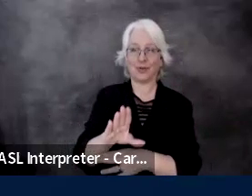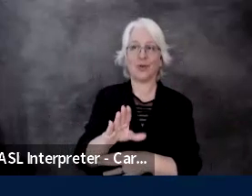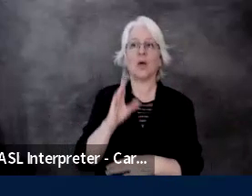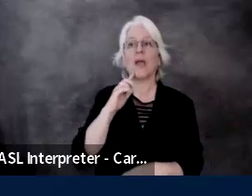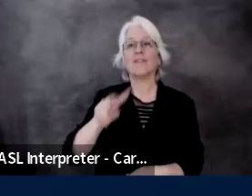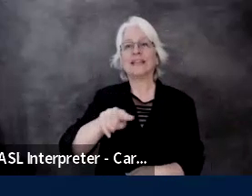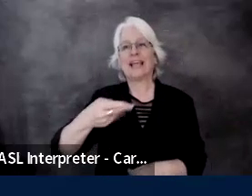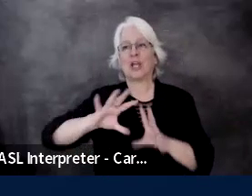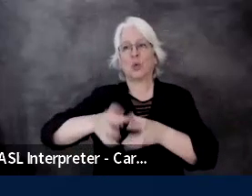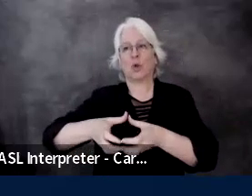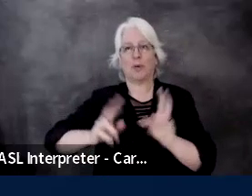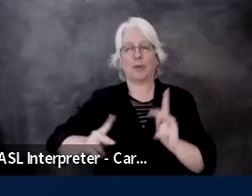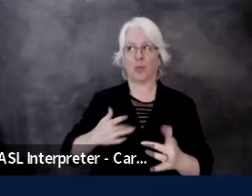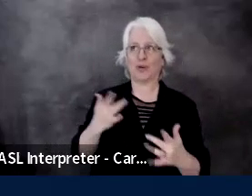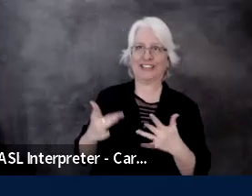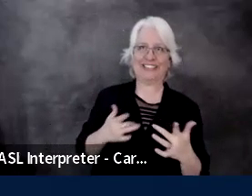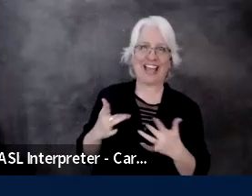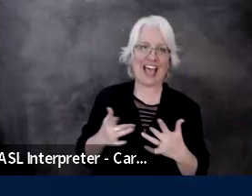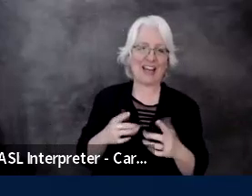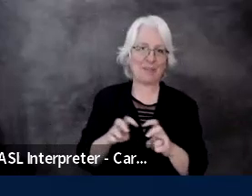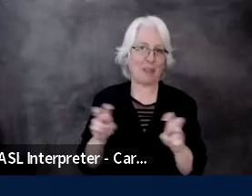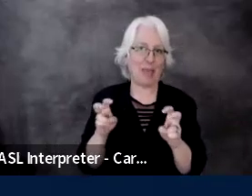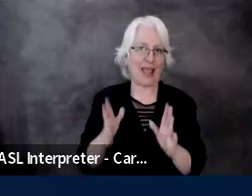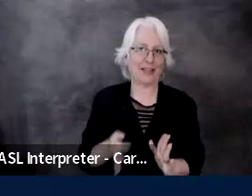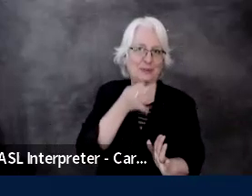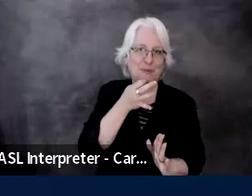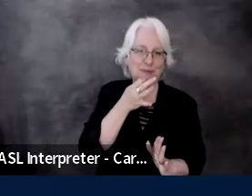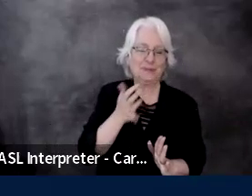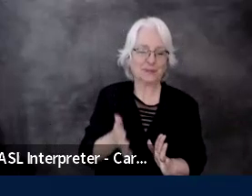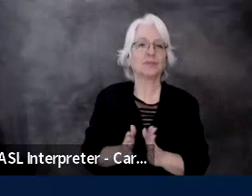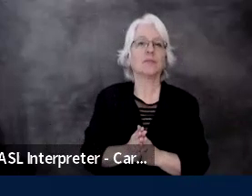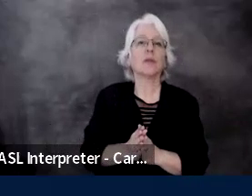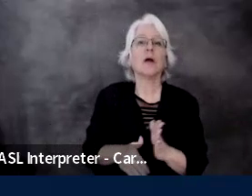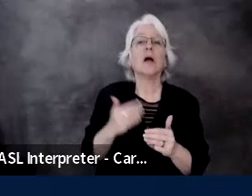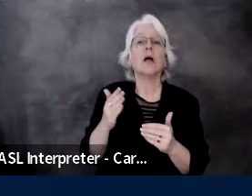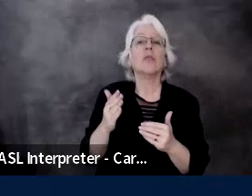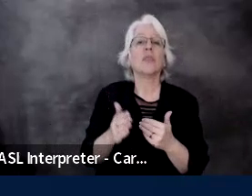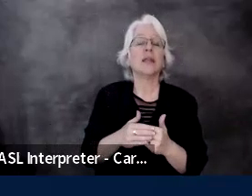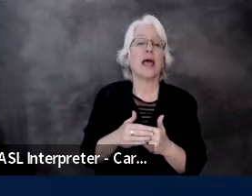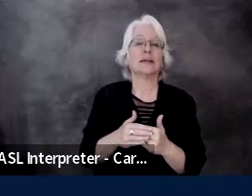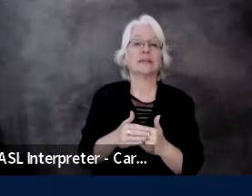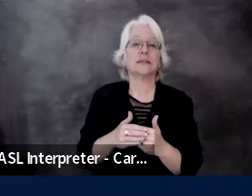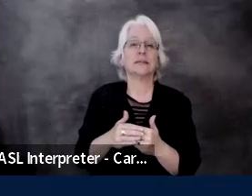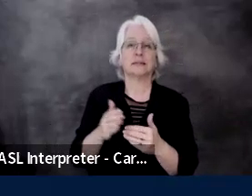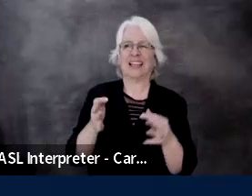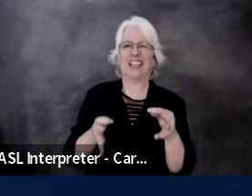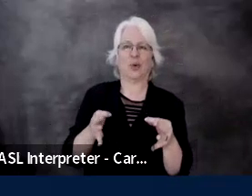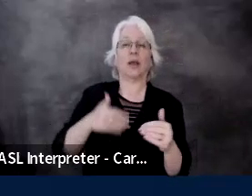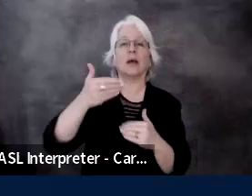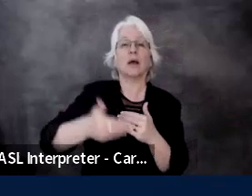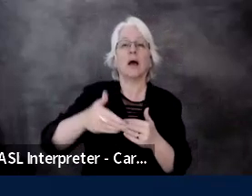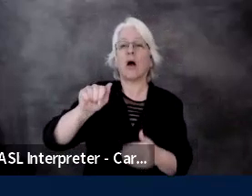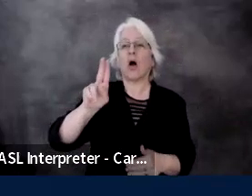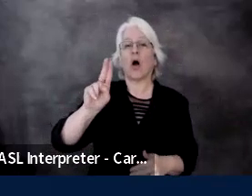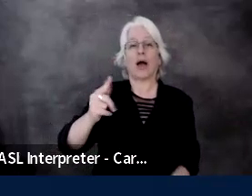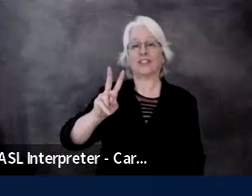of people. We're very excited about the panelists coming up. And our next issuance of a hearing will be on August